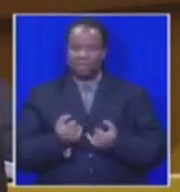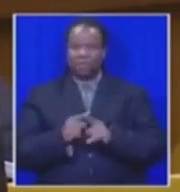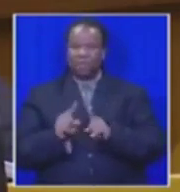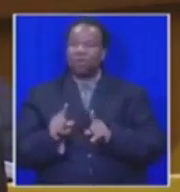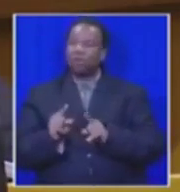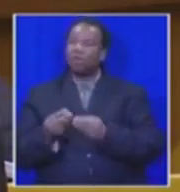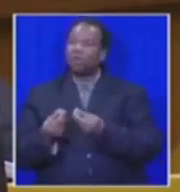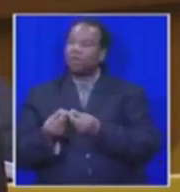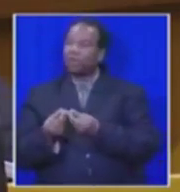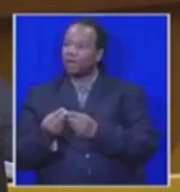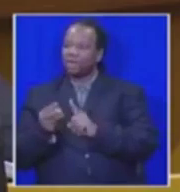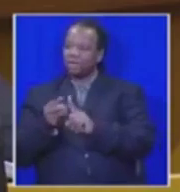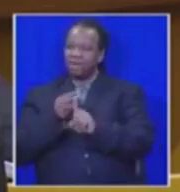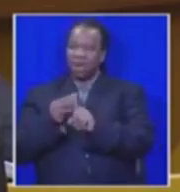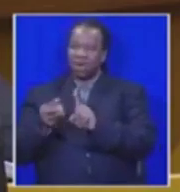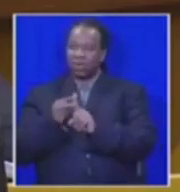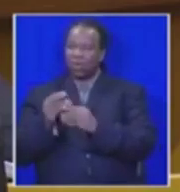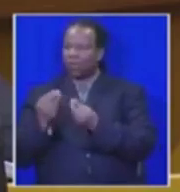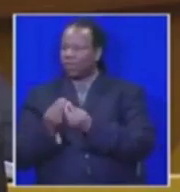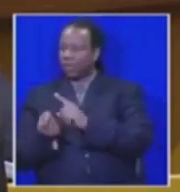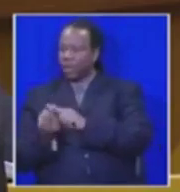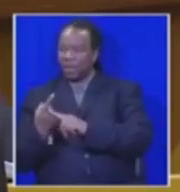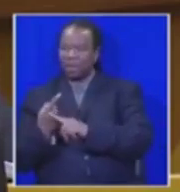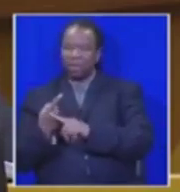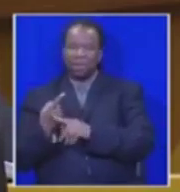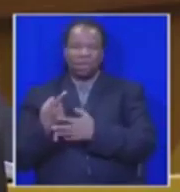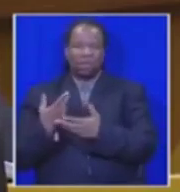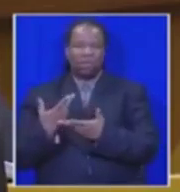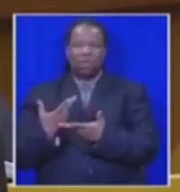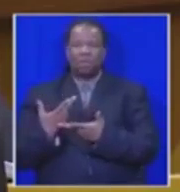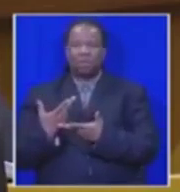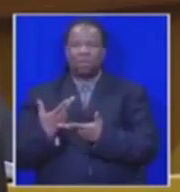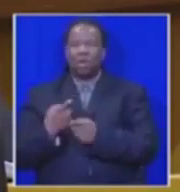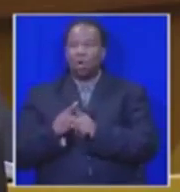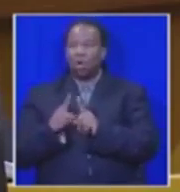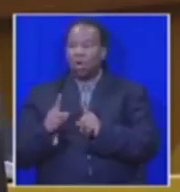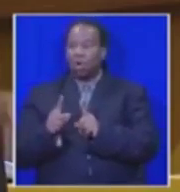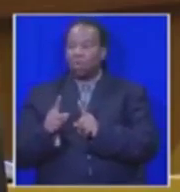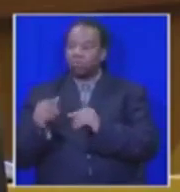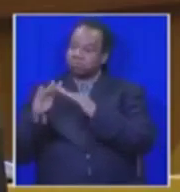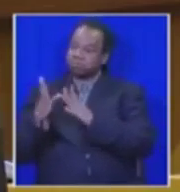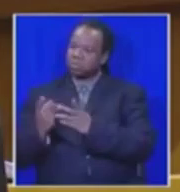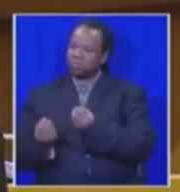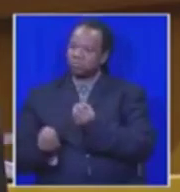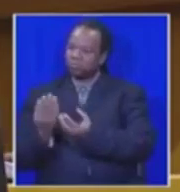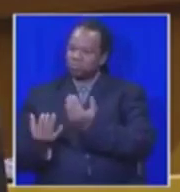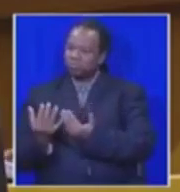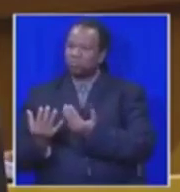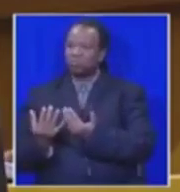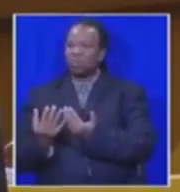incidents of violence and destruction of public property during